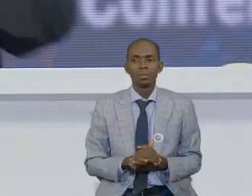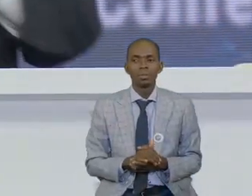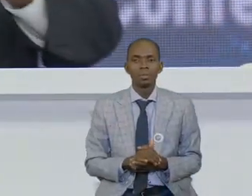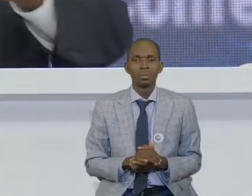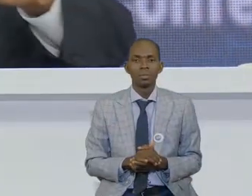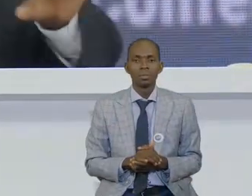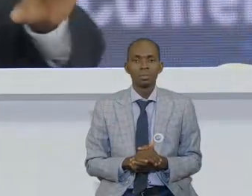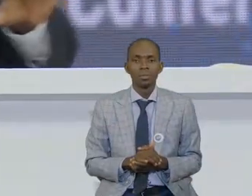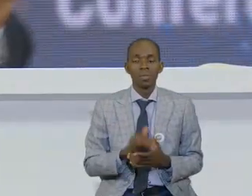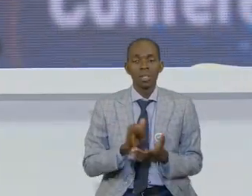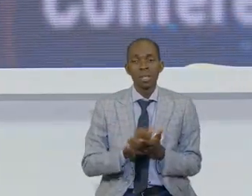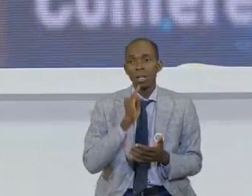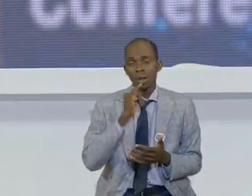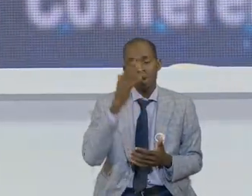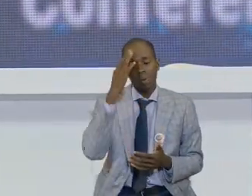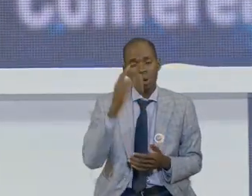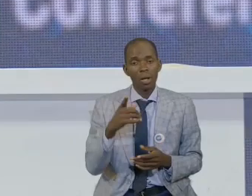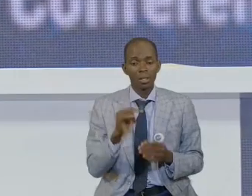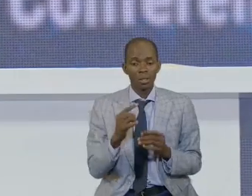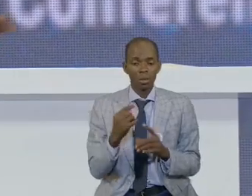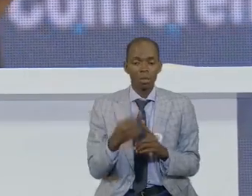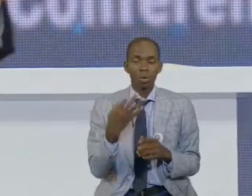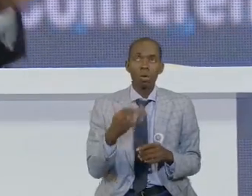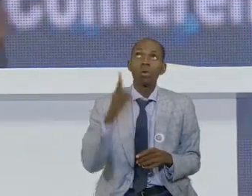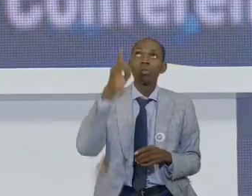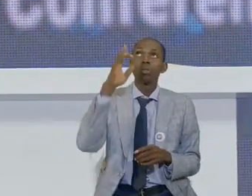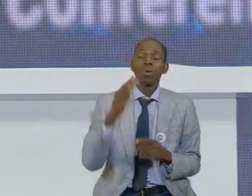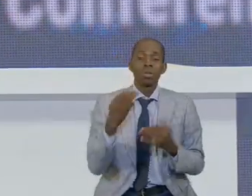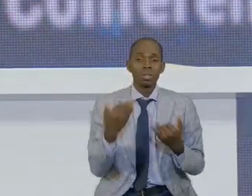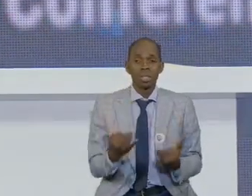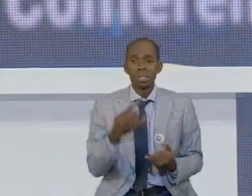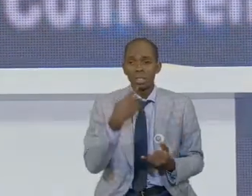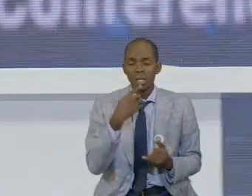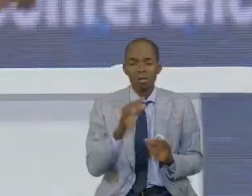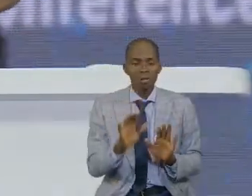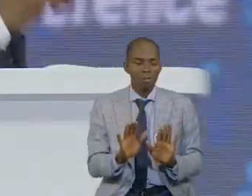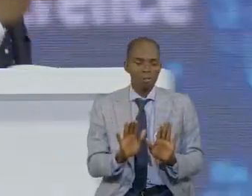That's why the word of God now says, fear not.